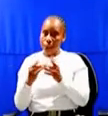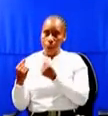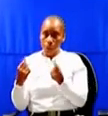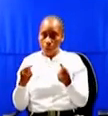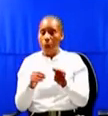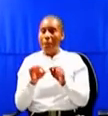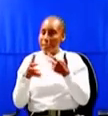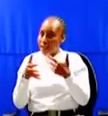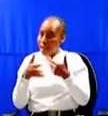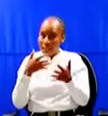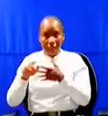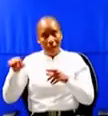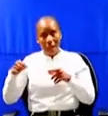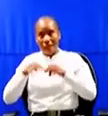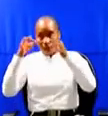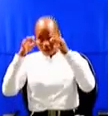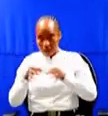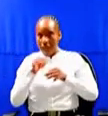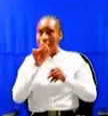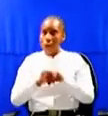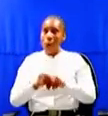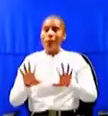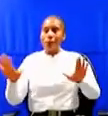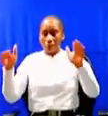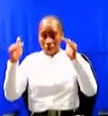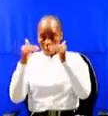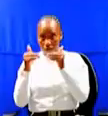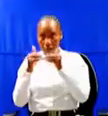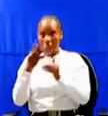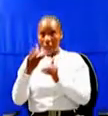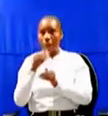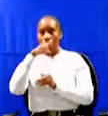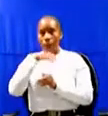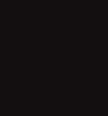for this process and support the report. I thank you. Thank you very much.